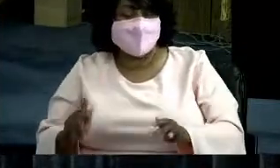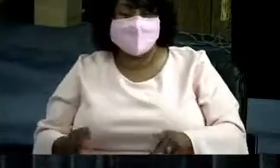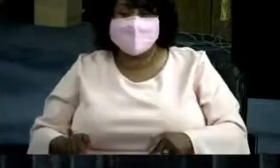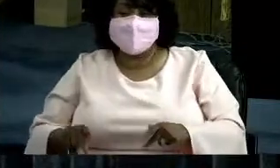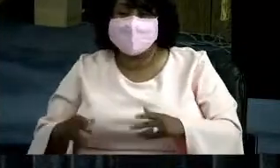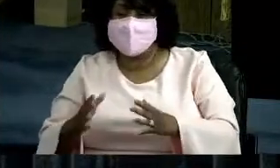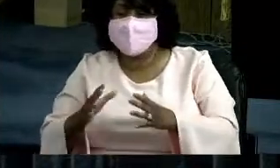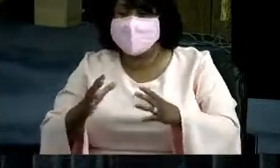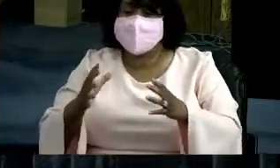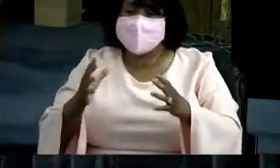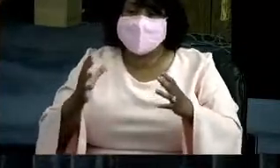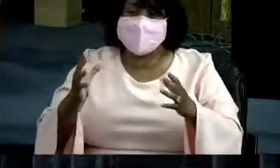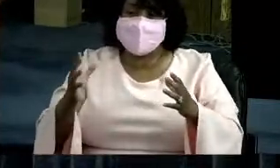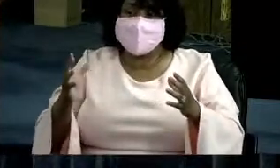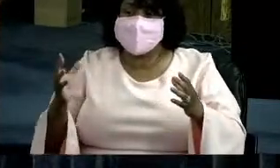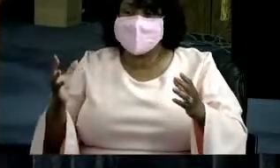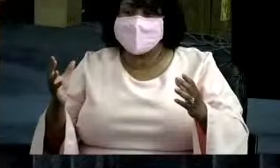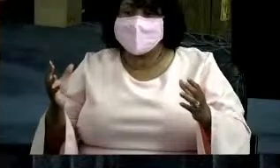greater,